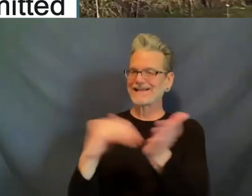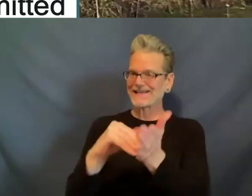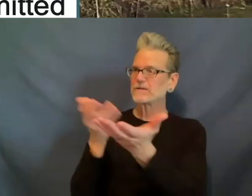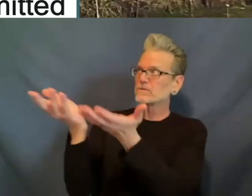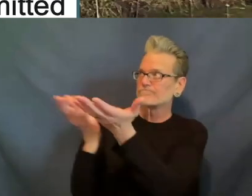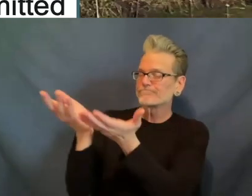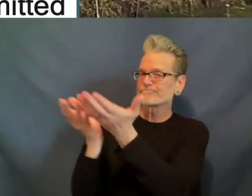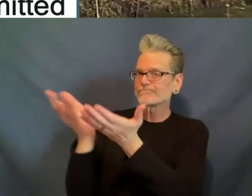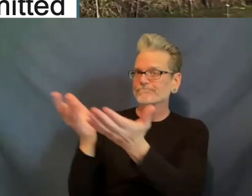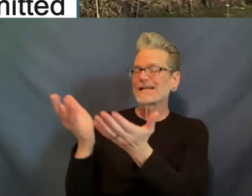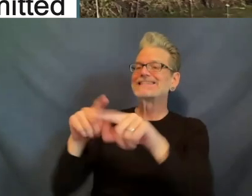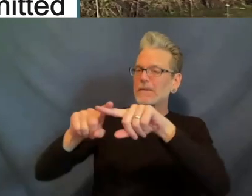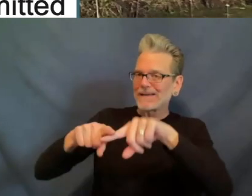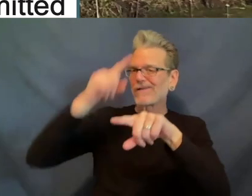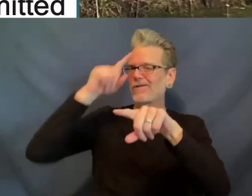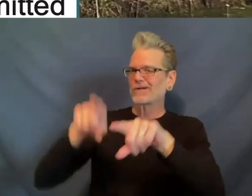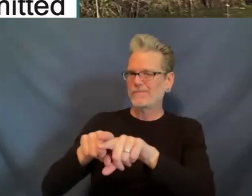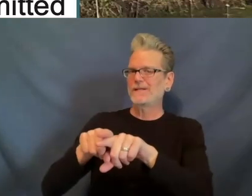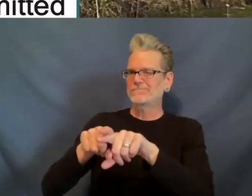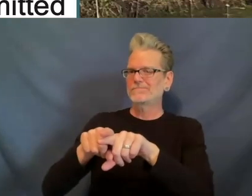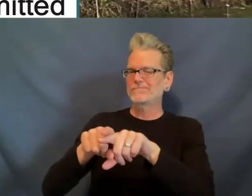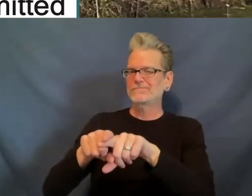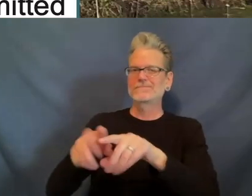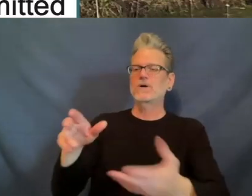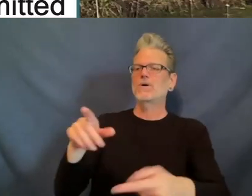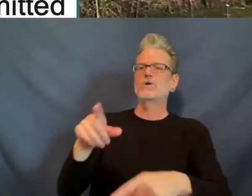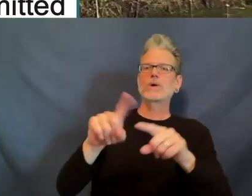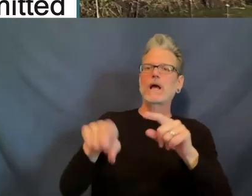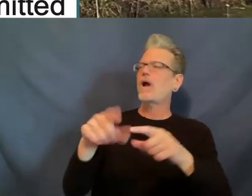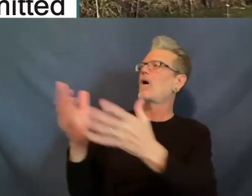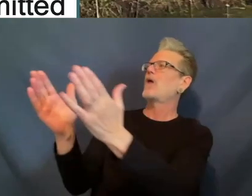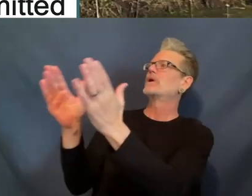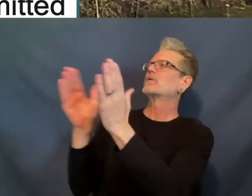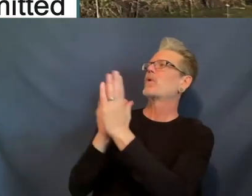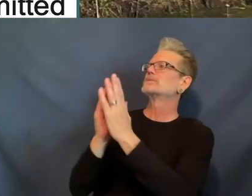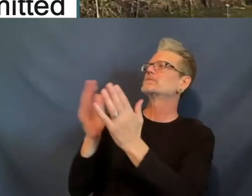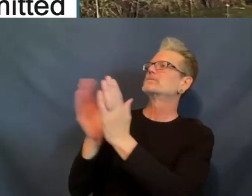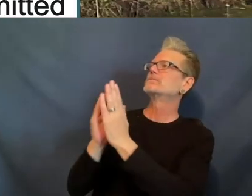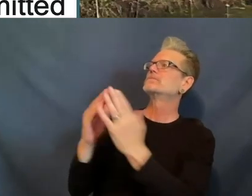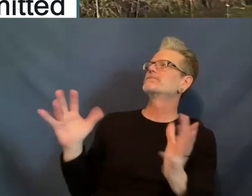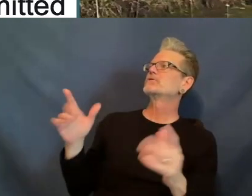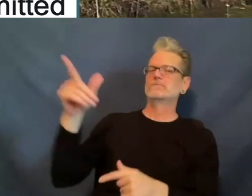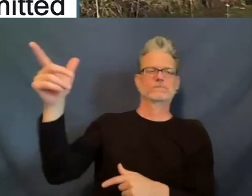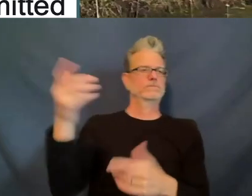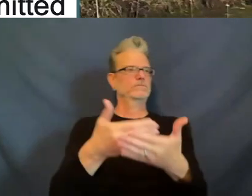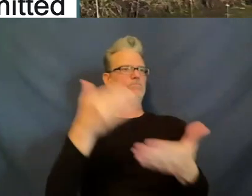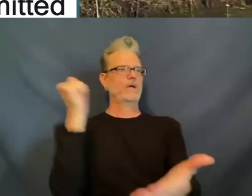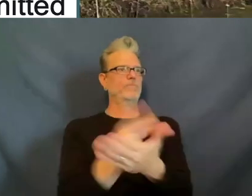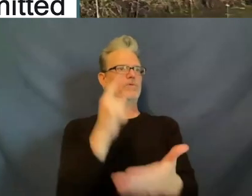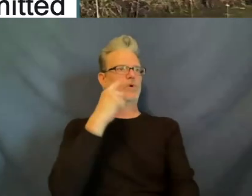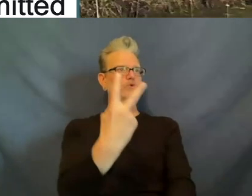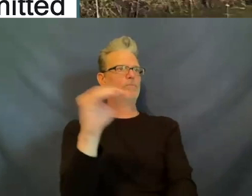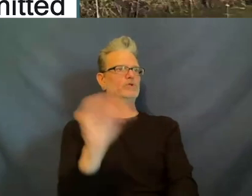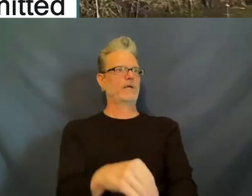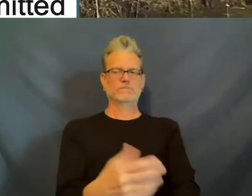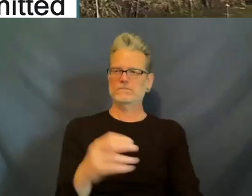agreement basis. So there's not really an ability to just like request it and then all of a sudden you are pre-approved for a 2% match in all agreements.